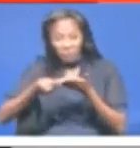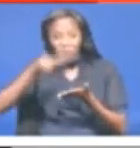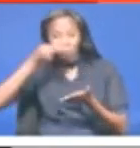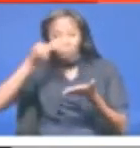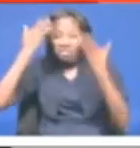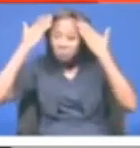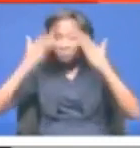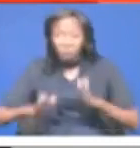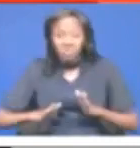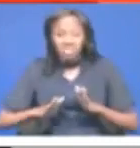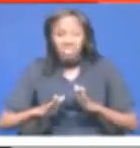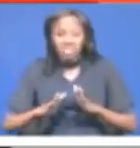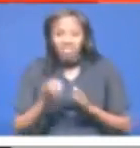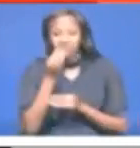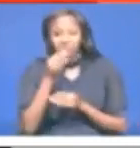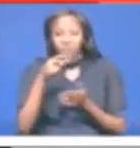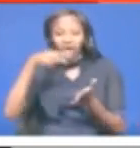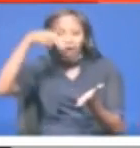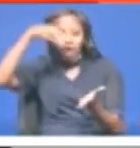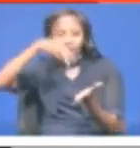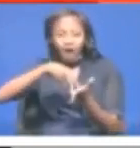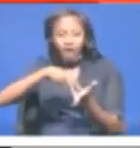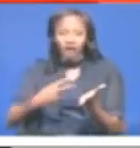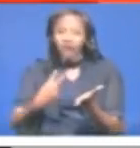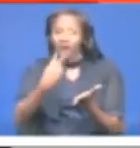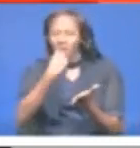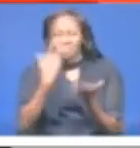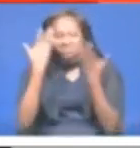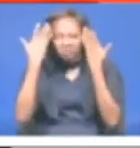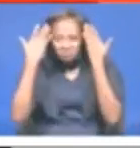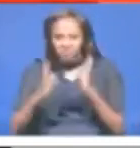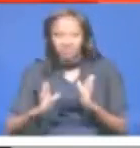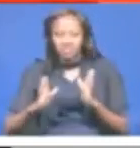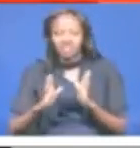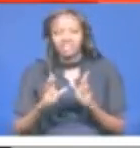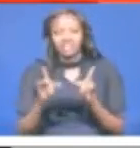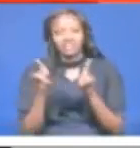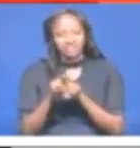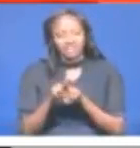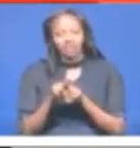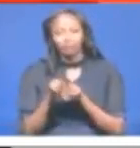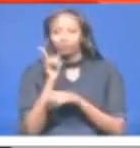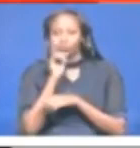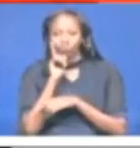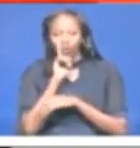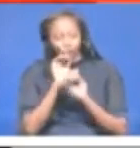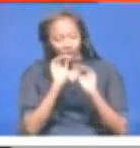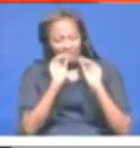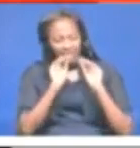or how to hold a fork. So tomorrow we'll take time because we want to